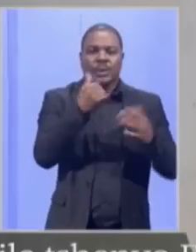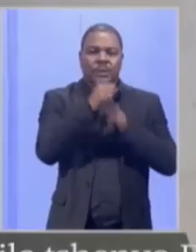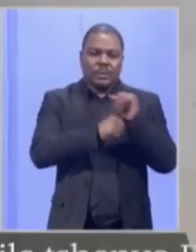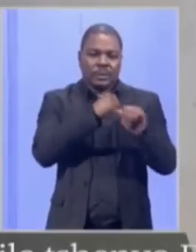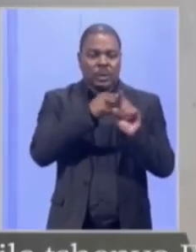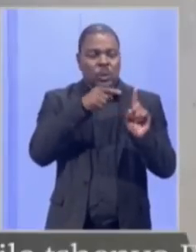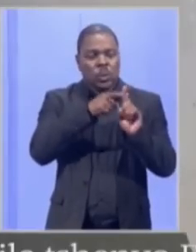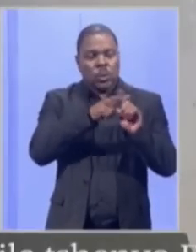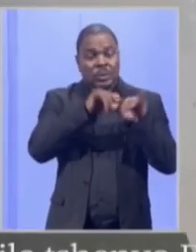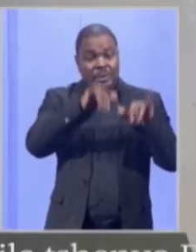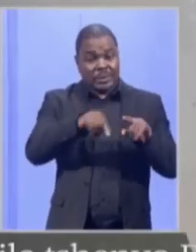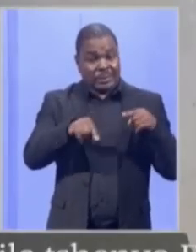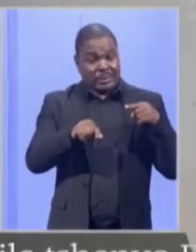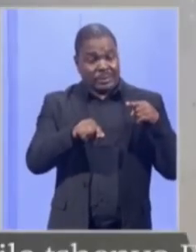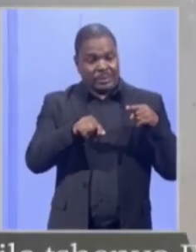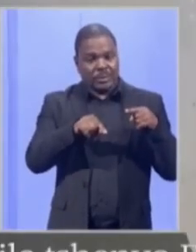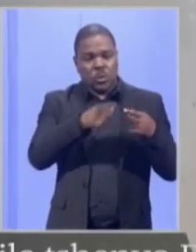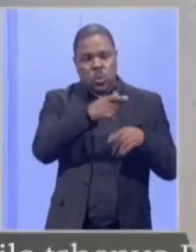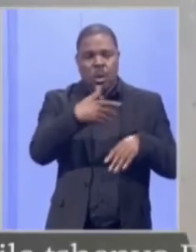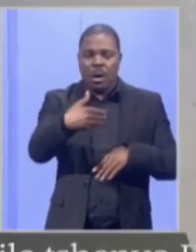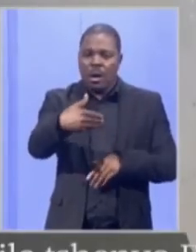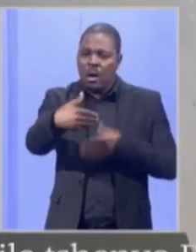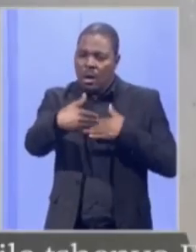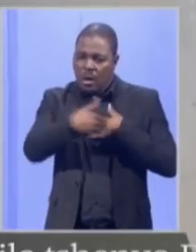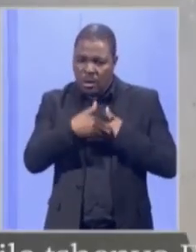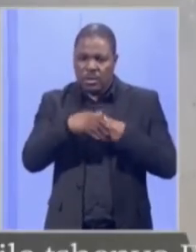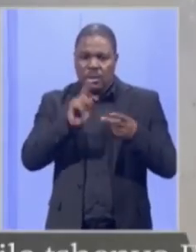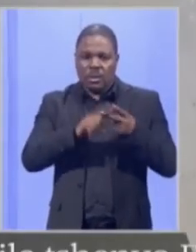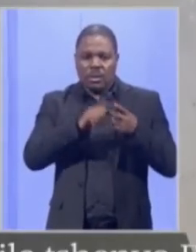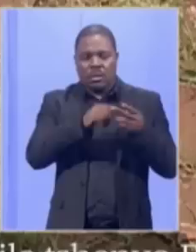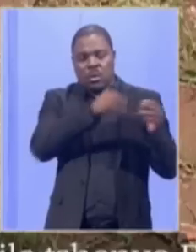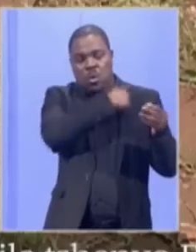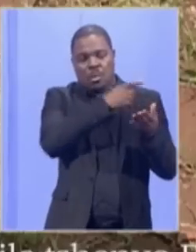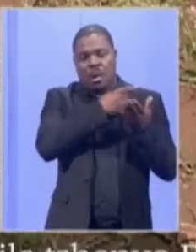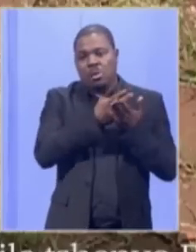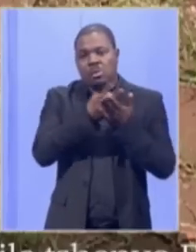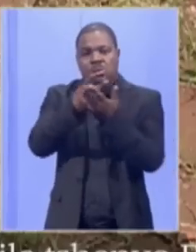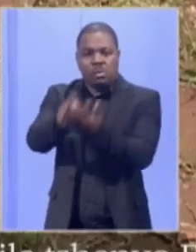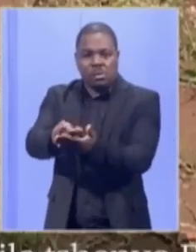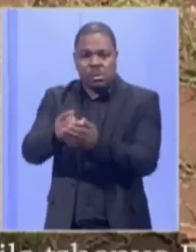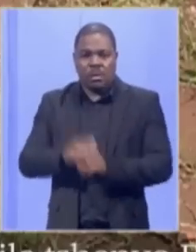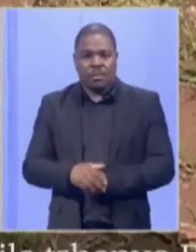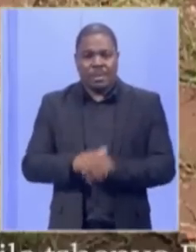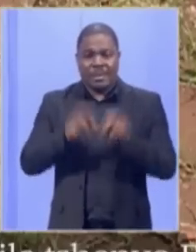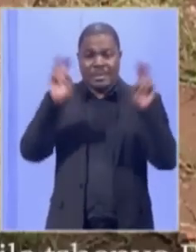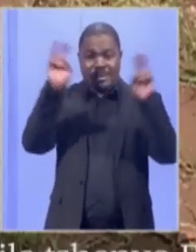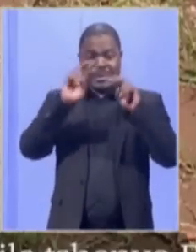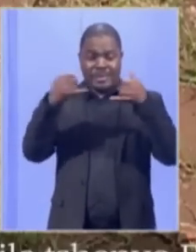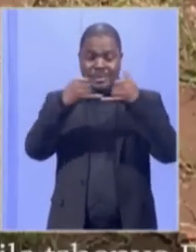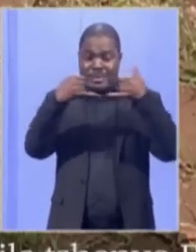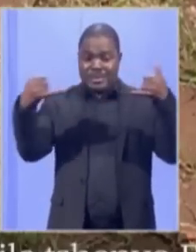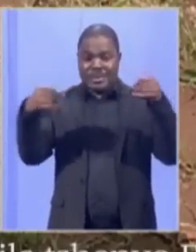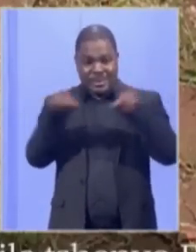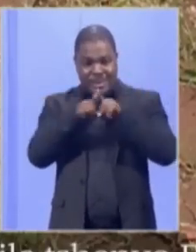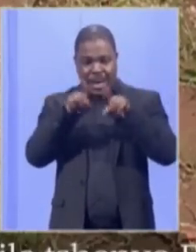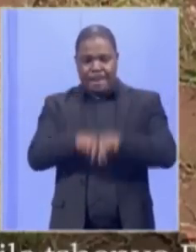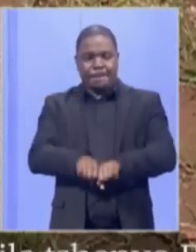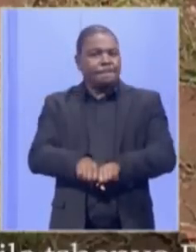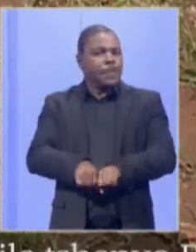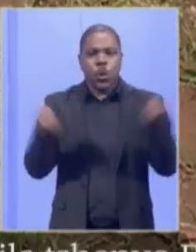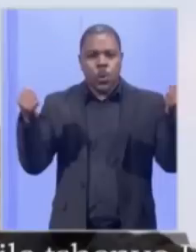26 ya dulang mona o ile a tswa kotsi mme a okwa sepetlele. Thapo ya motlakase le yona ile ya